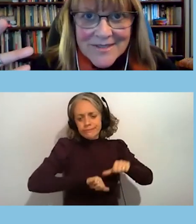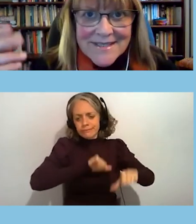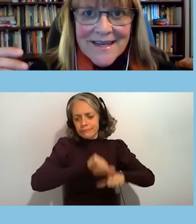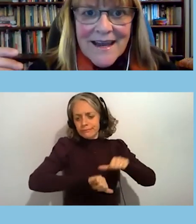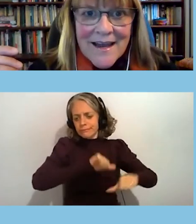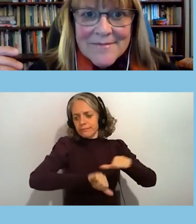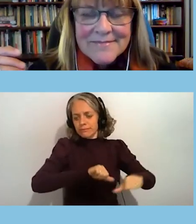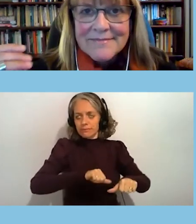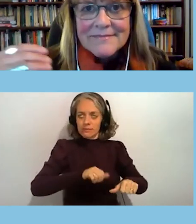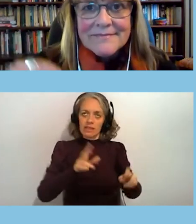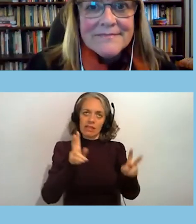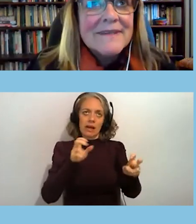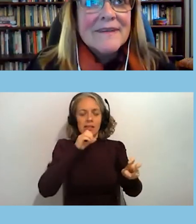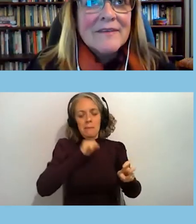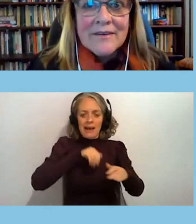in the house,